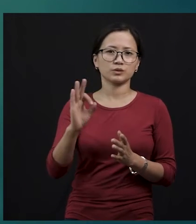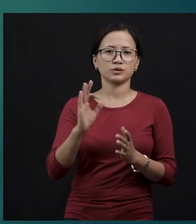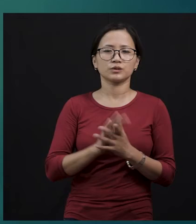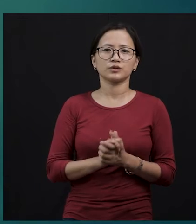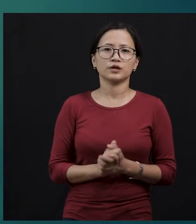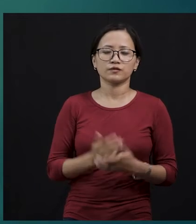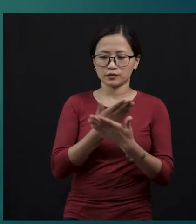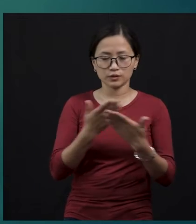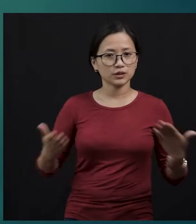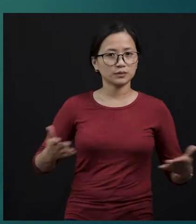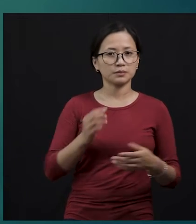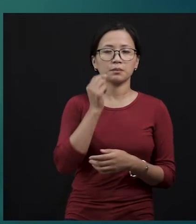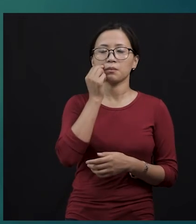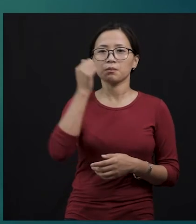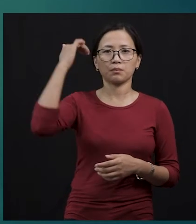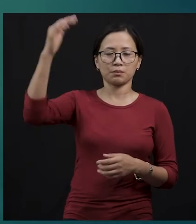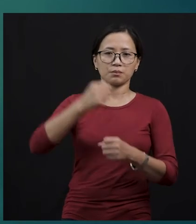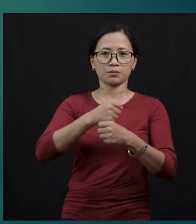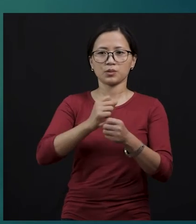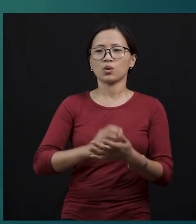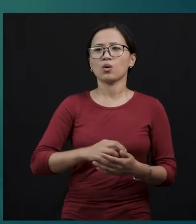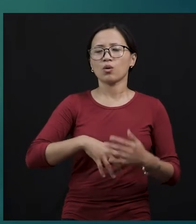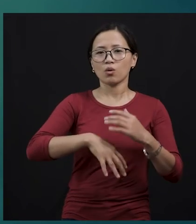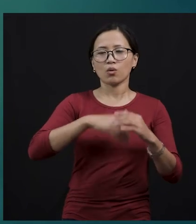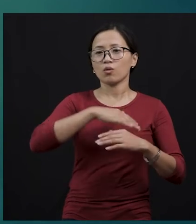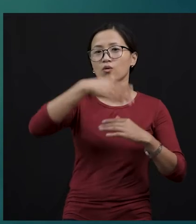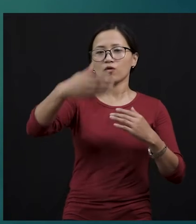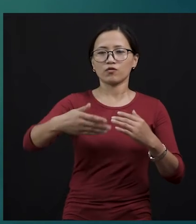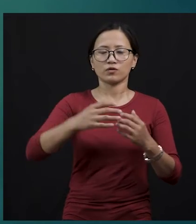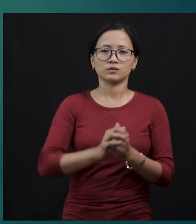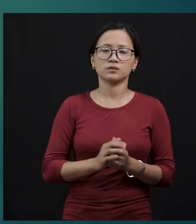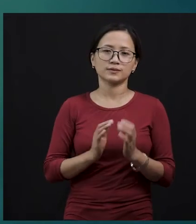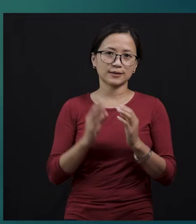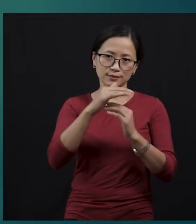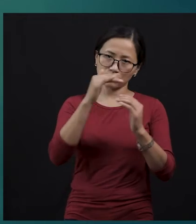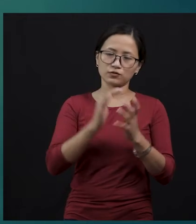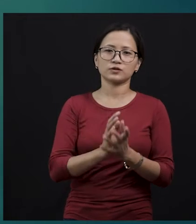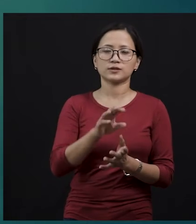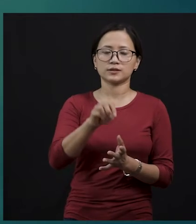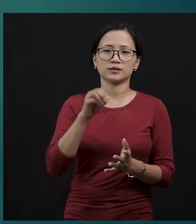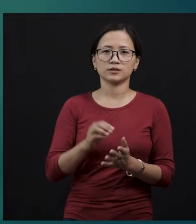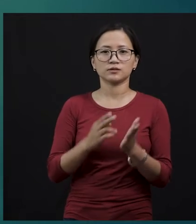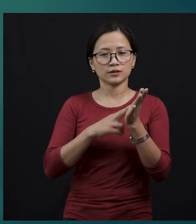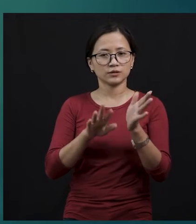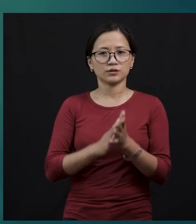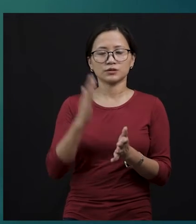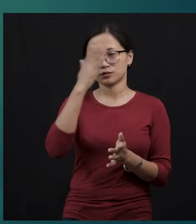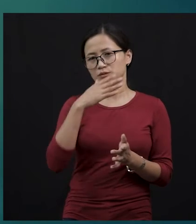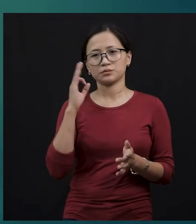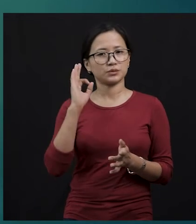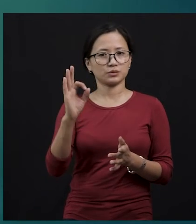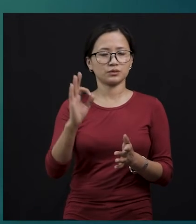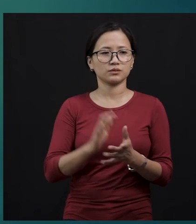so-called beautiful things that men made, cannot overtake this kind of natural beauty. Okay? Let's get on.